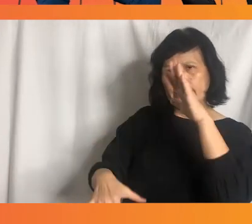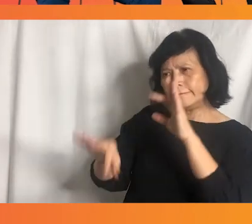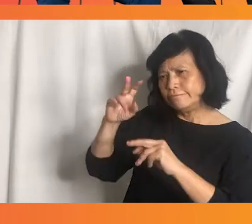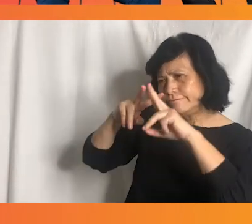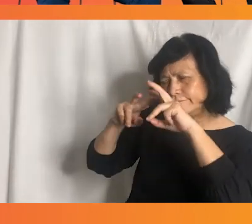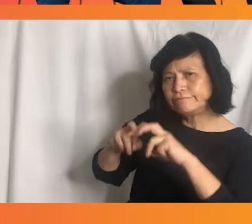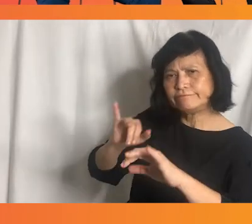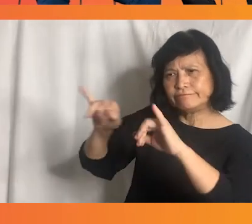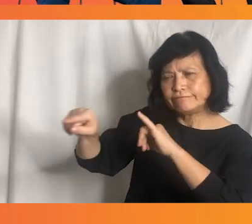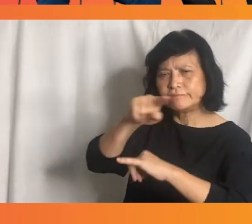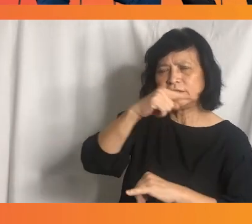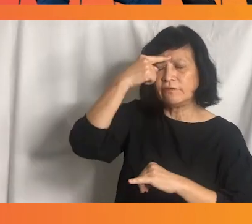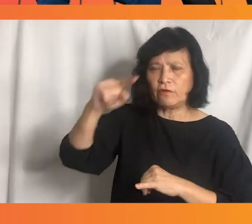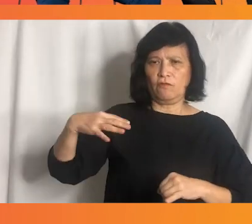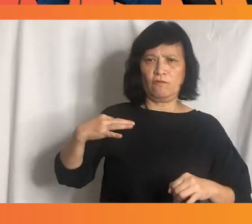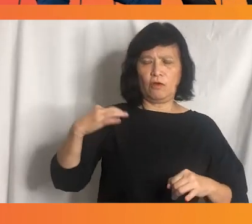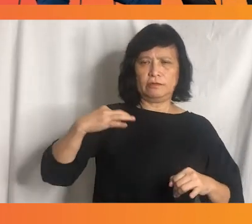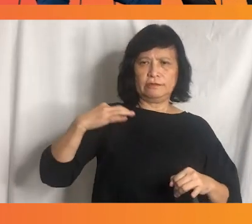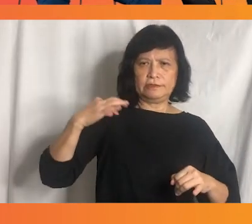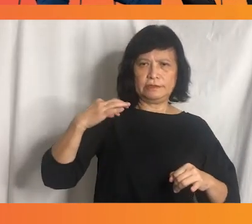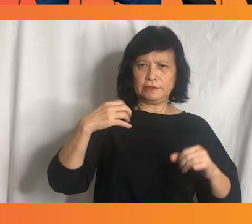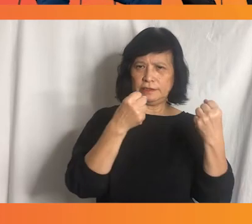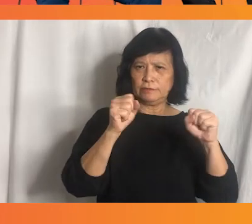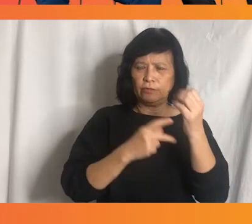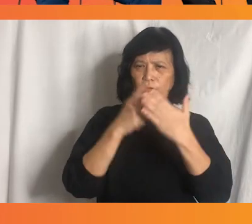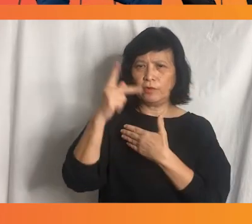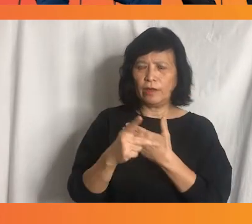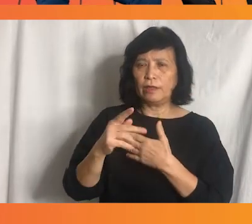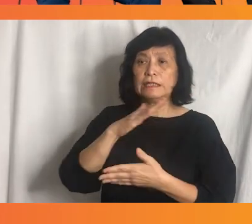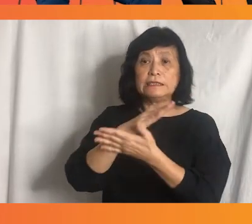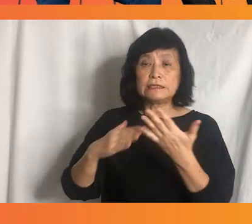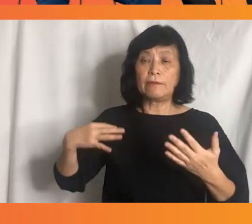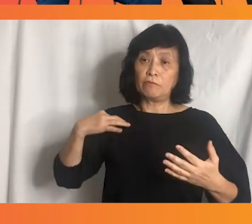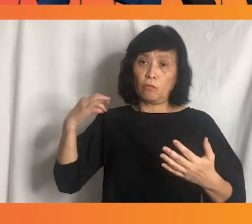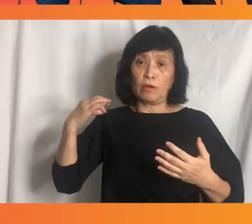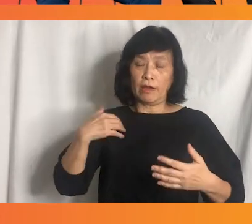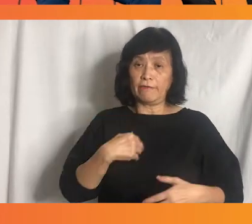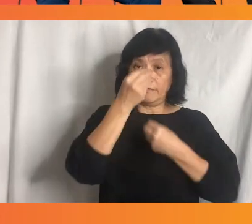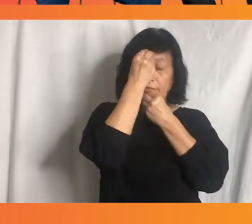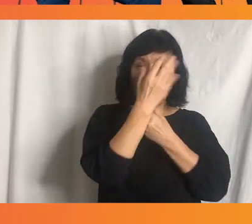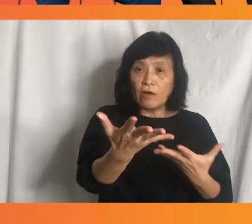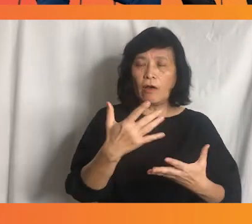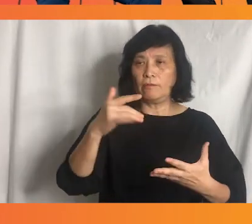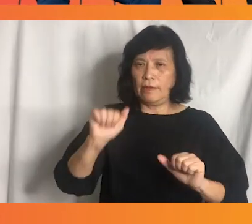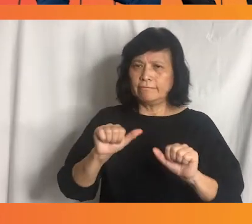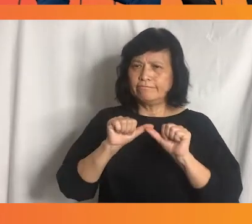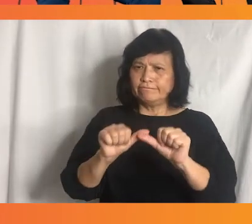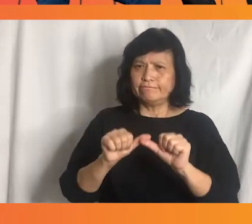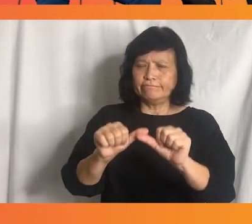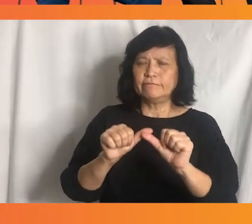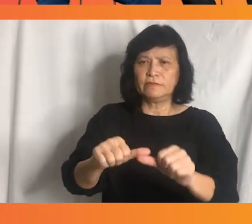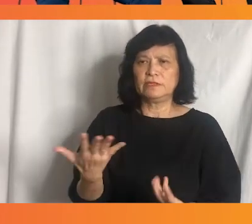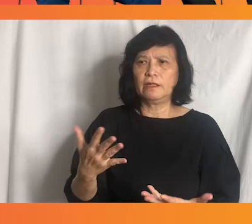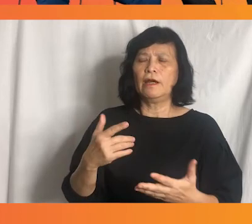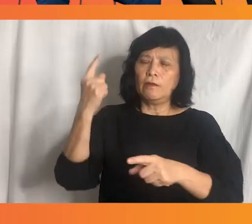volunteers aspect of disability sports programs. And some of the things that volunteers themselves have mentioned that really keeps them going would be